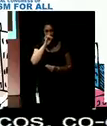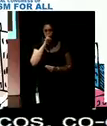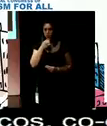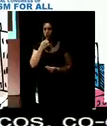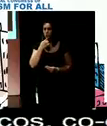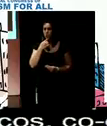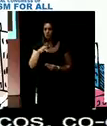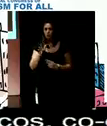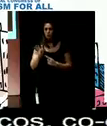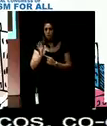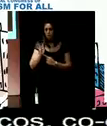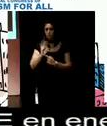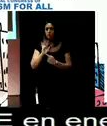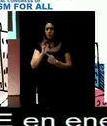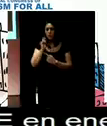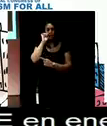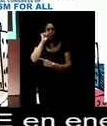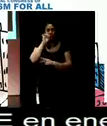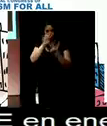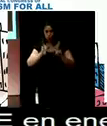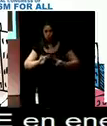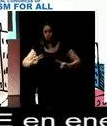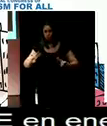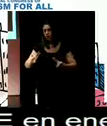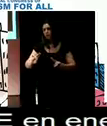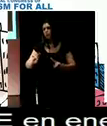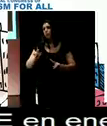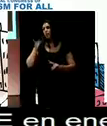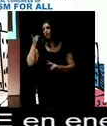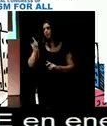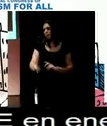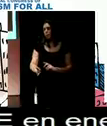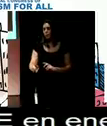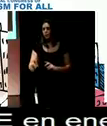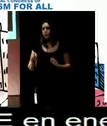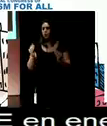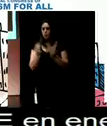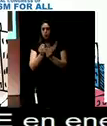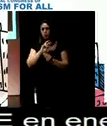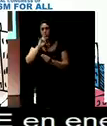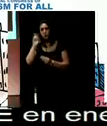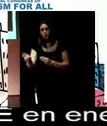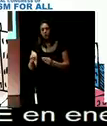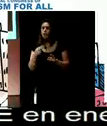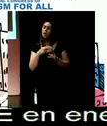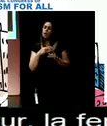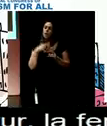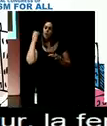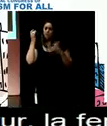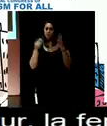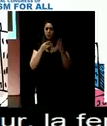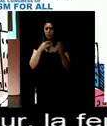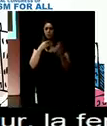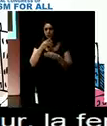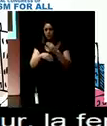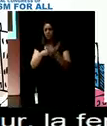this year at FITUR, the European Tourism Fair, Spanish Fair Trade. We are organizing an